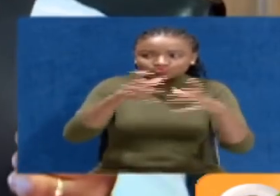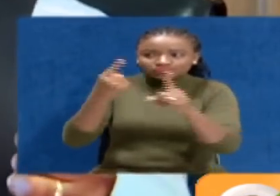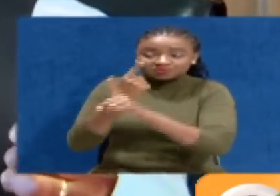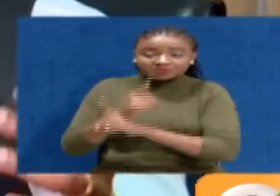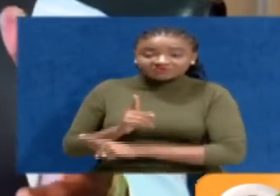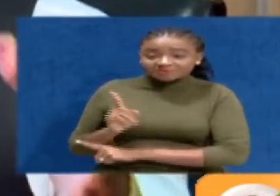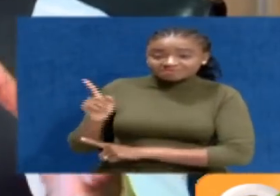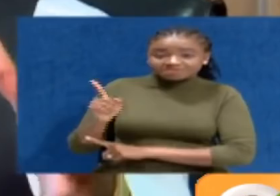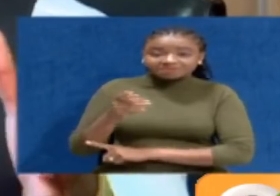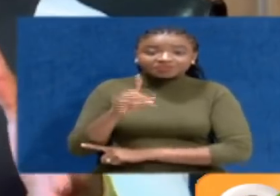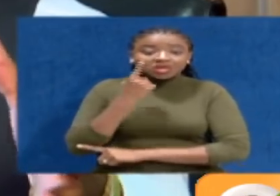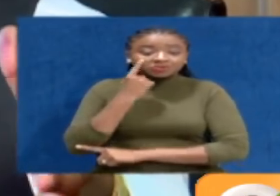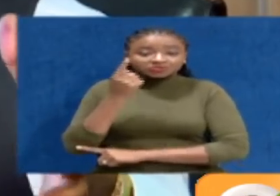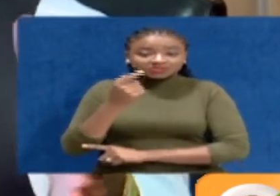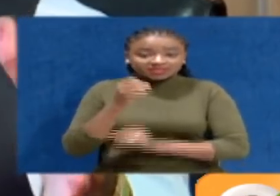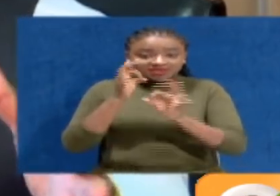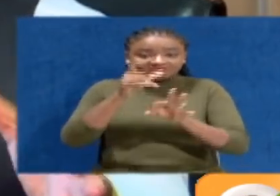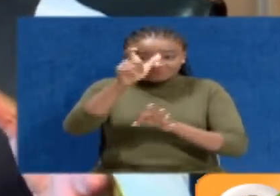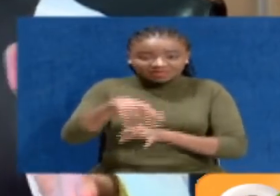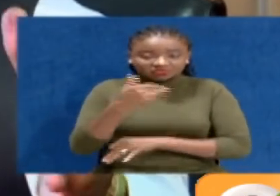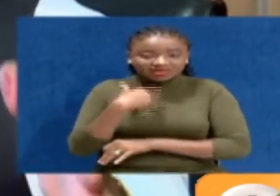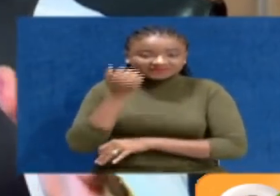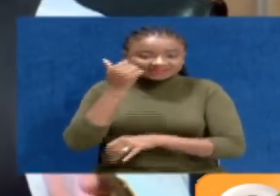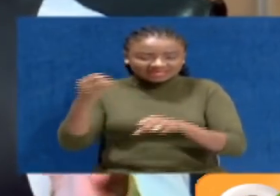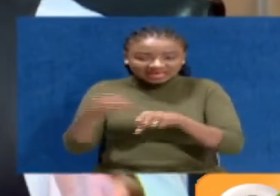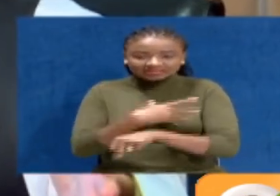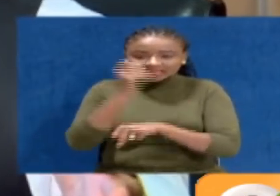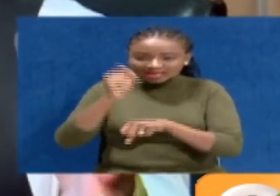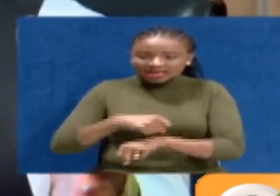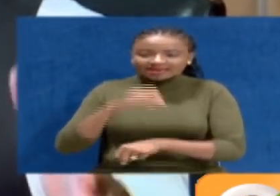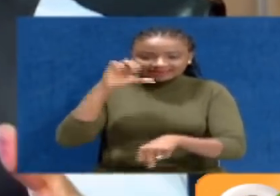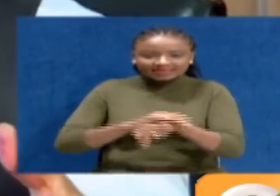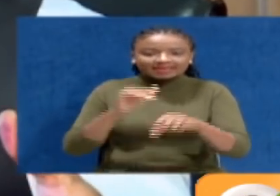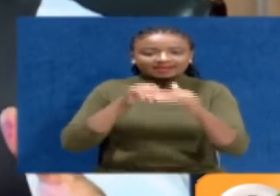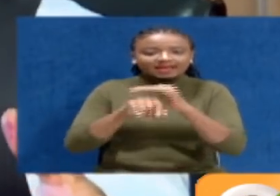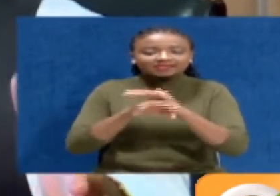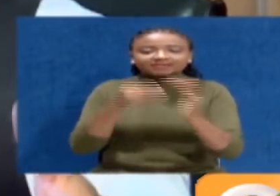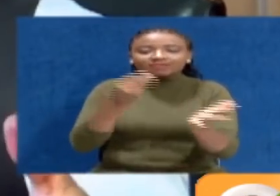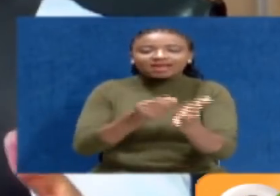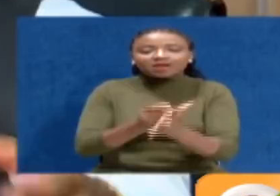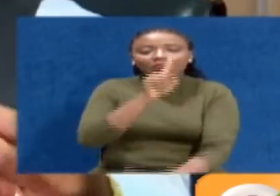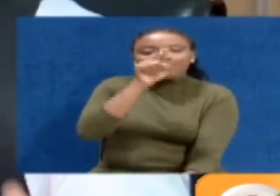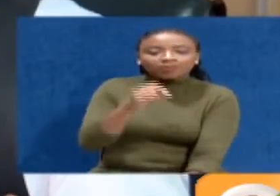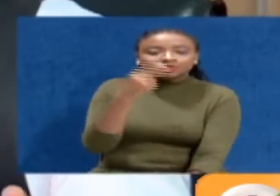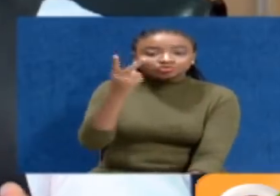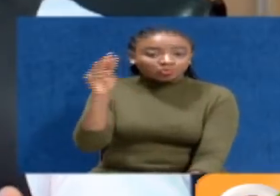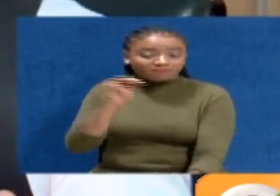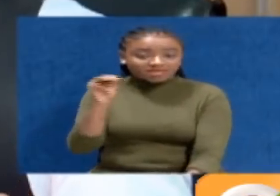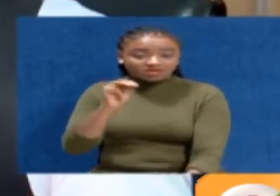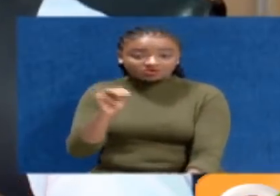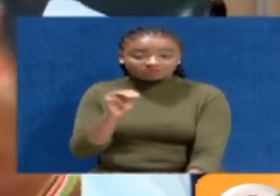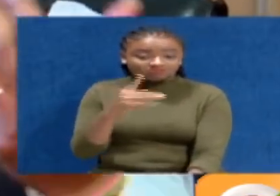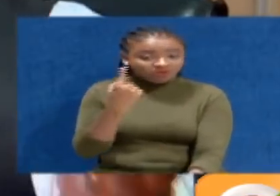our packages, a cancer patient can accrue even up to 1.2 million shillings a year in terms of